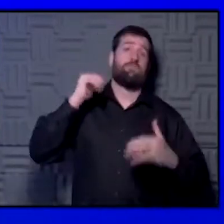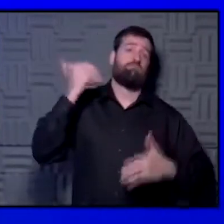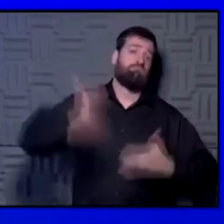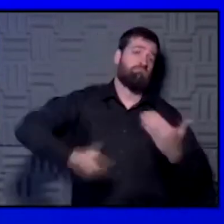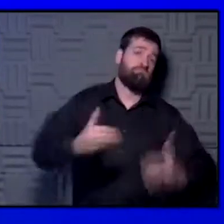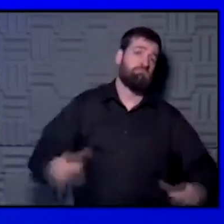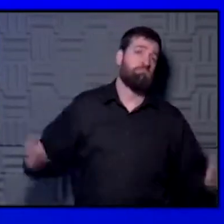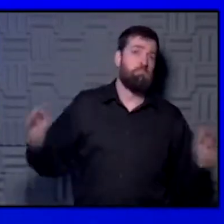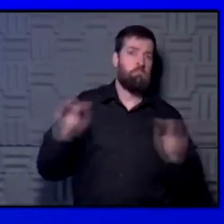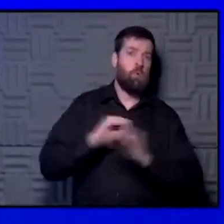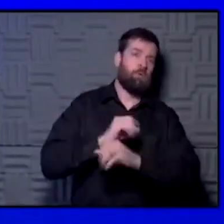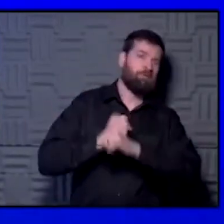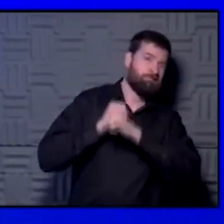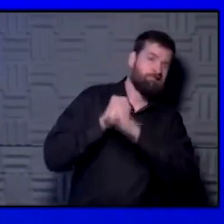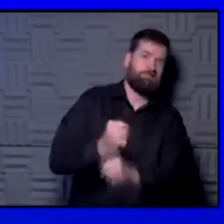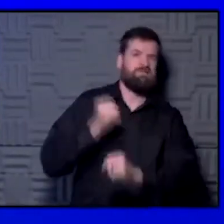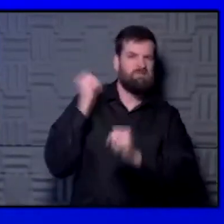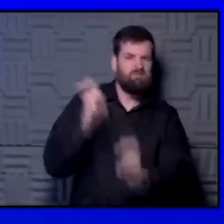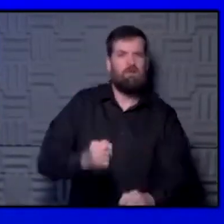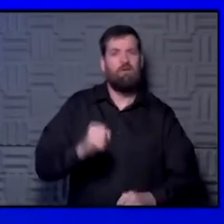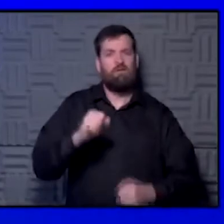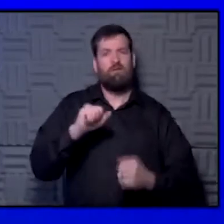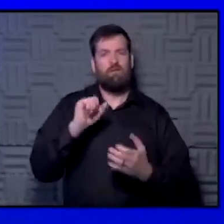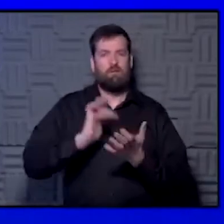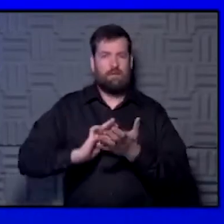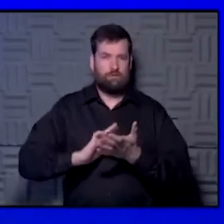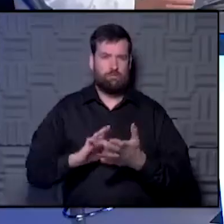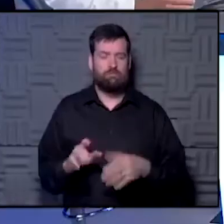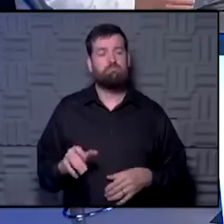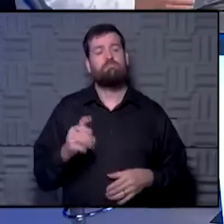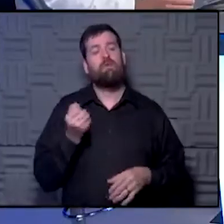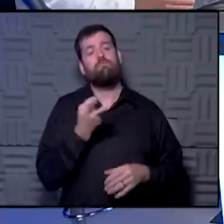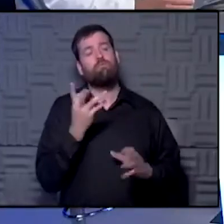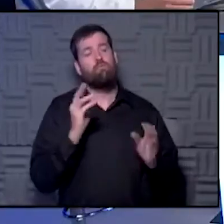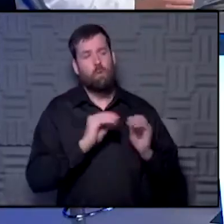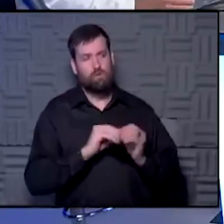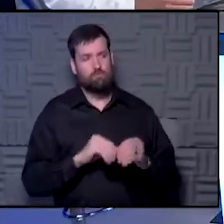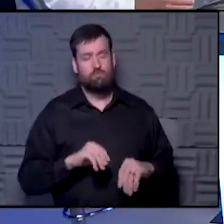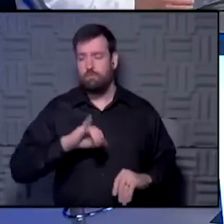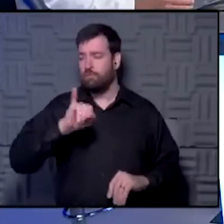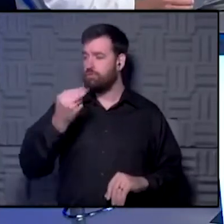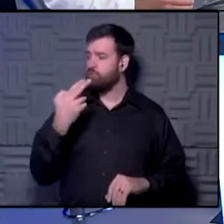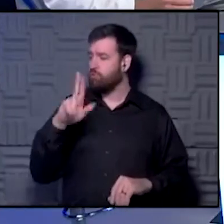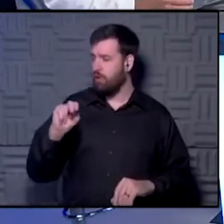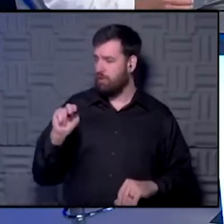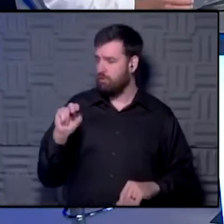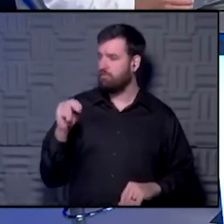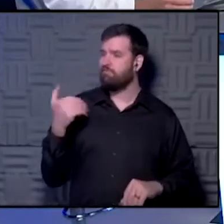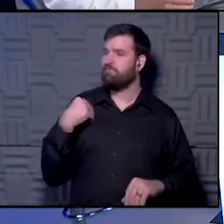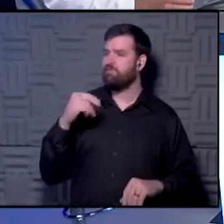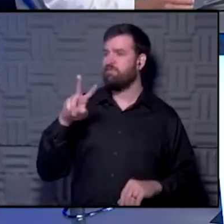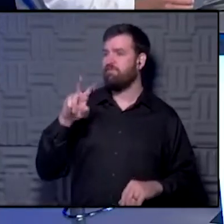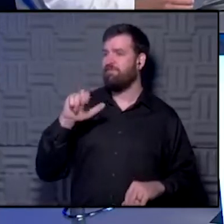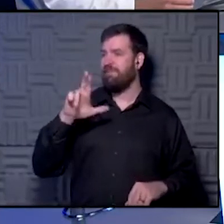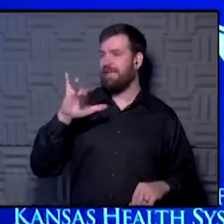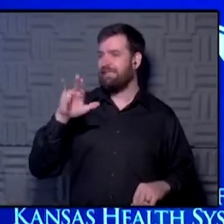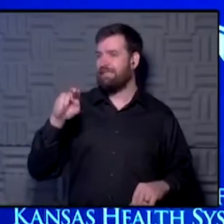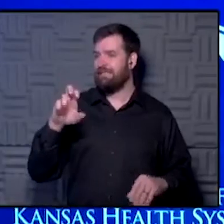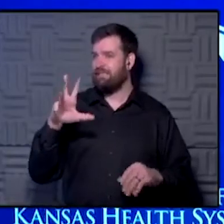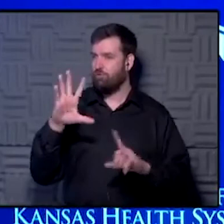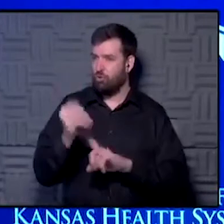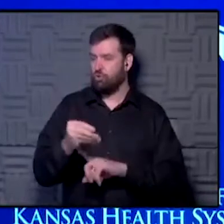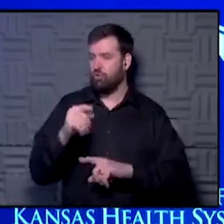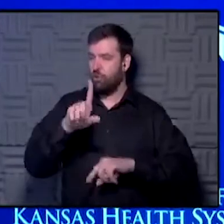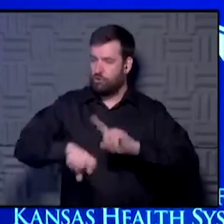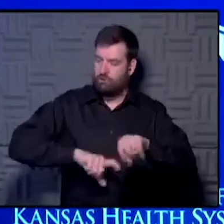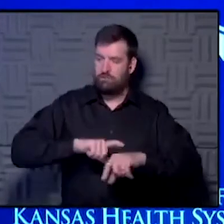potent antiviral medicines such as remdesivir. Let's take a couple more. So John has kind of a vaccine culture question. With the push